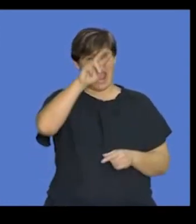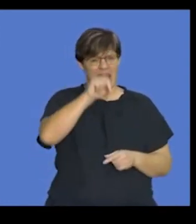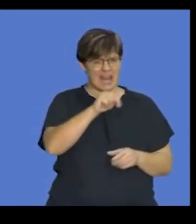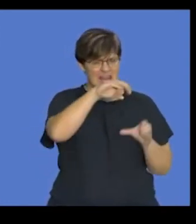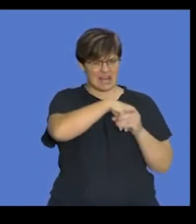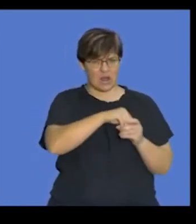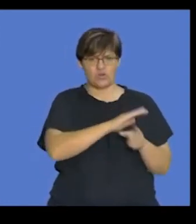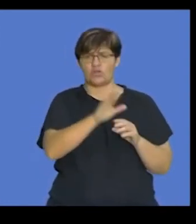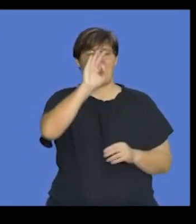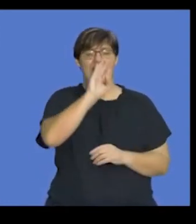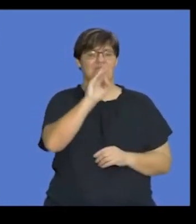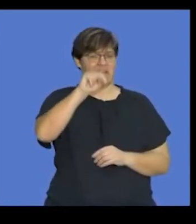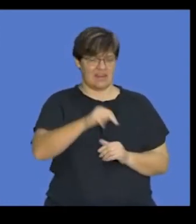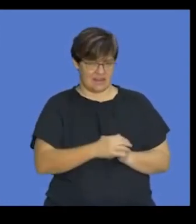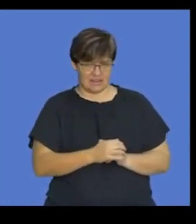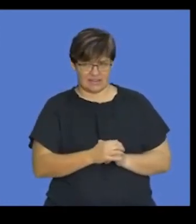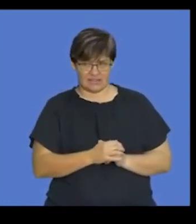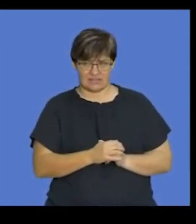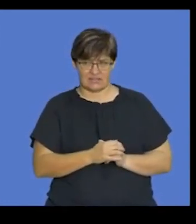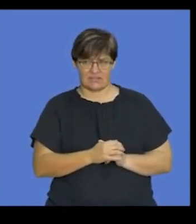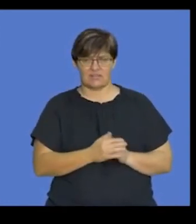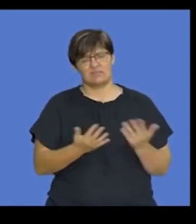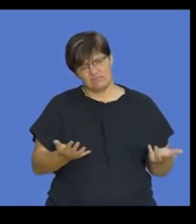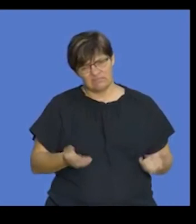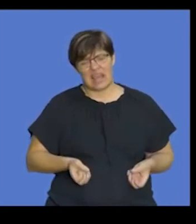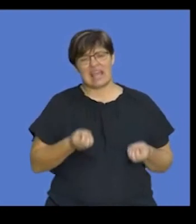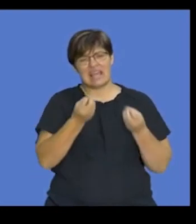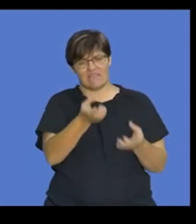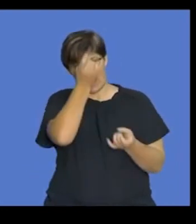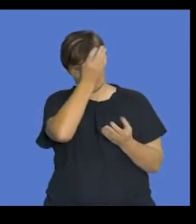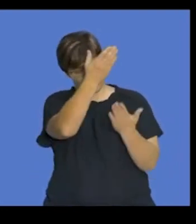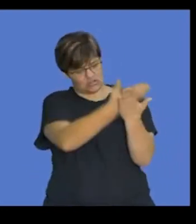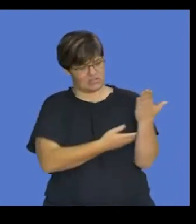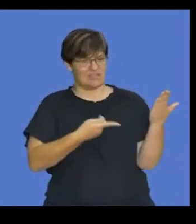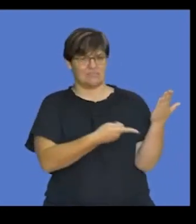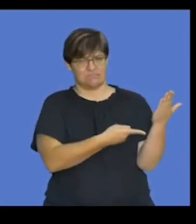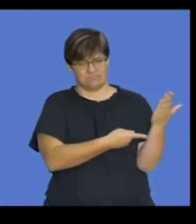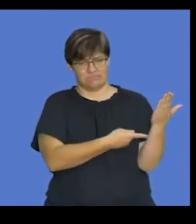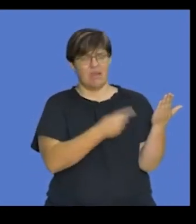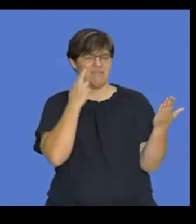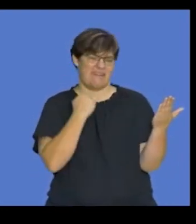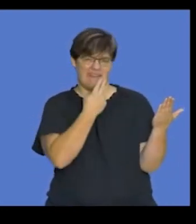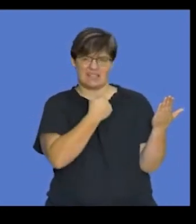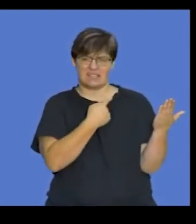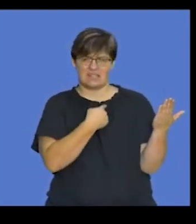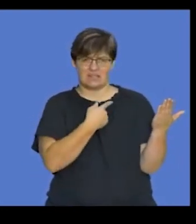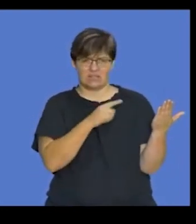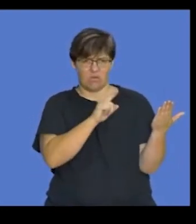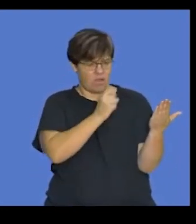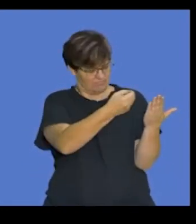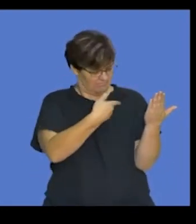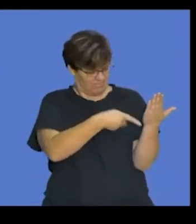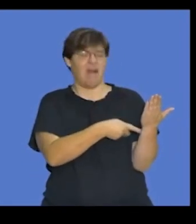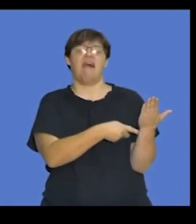instead of Fn. Okay, they're given to you on your information sheet. That's always nice. We like it when they give us